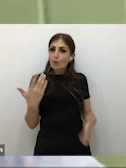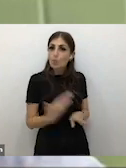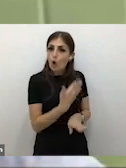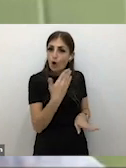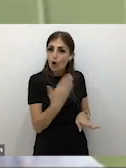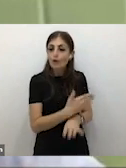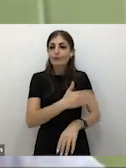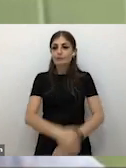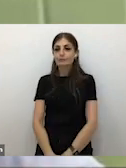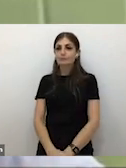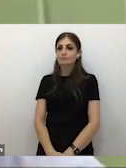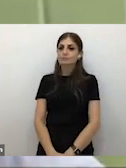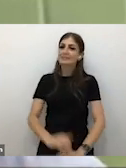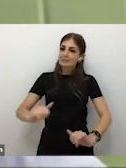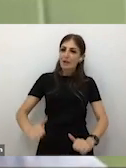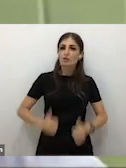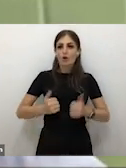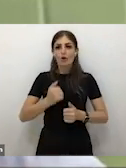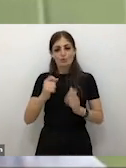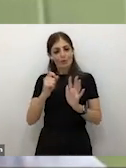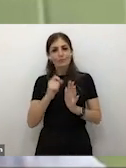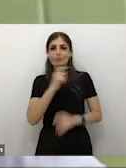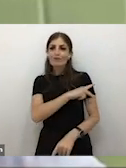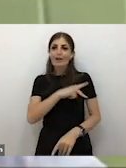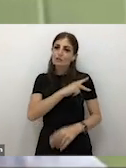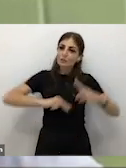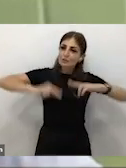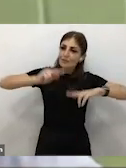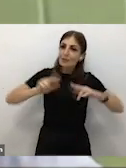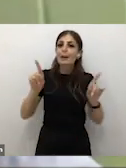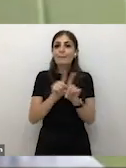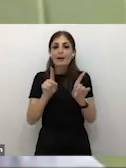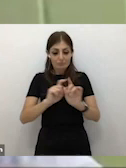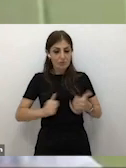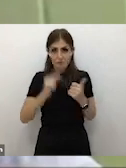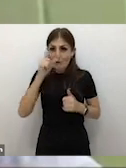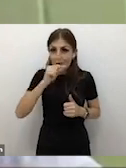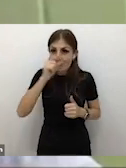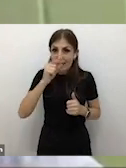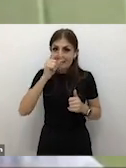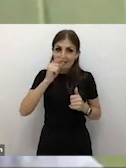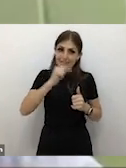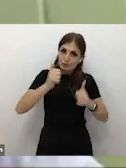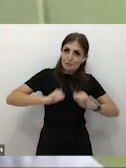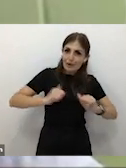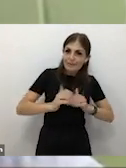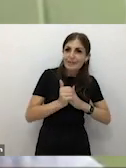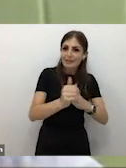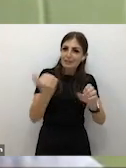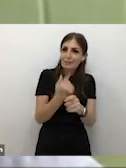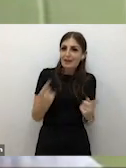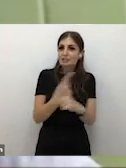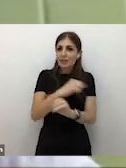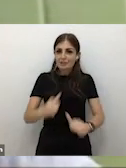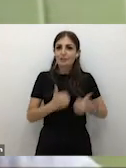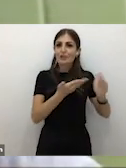this program is about your own professional development and also about developing your capacity to practice leadership and make change in your practice